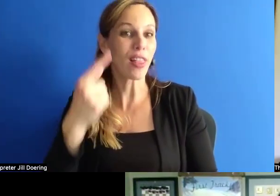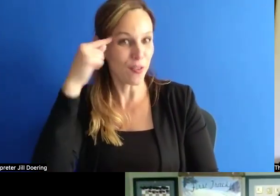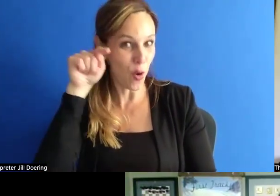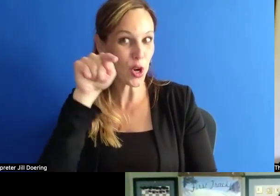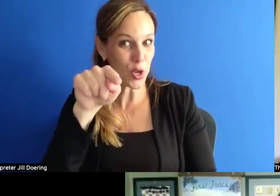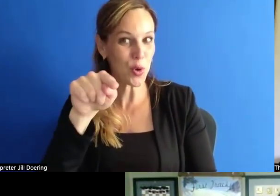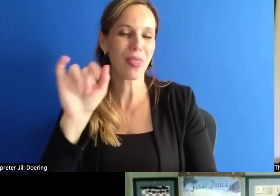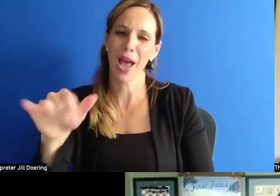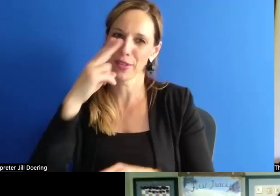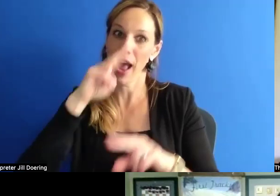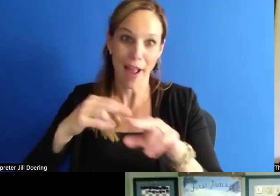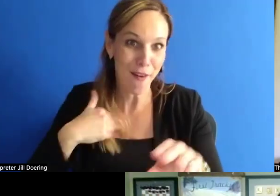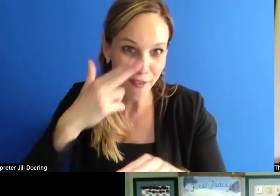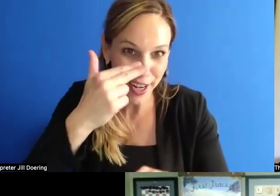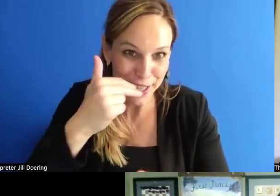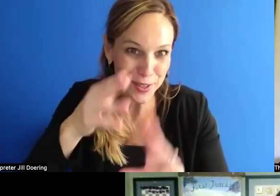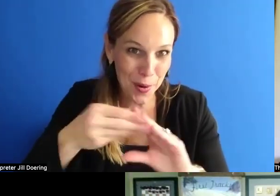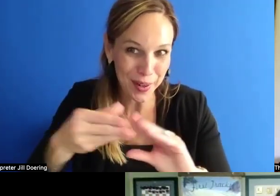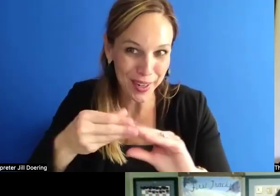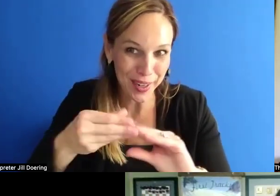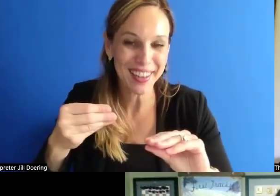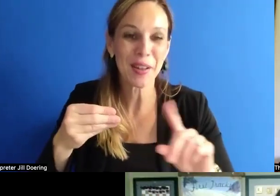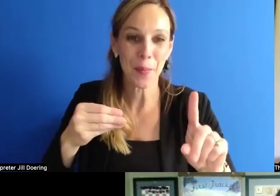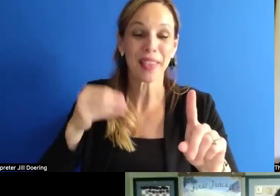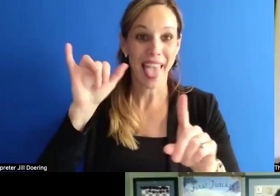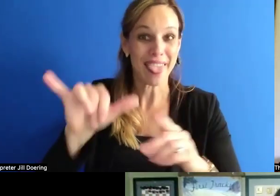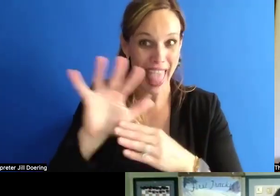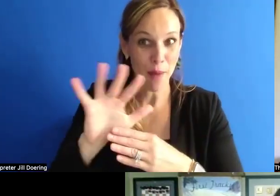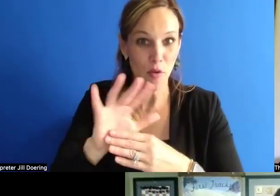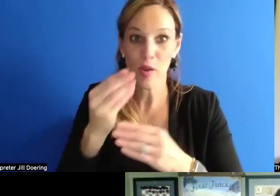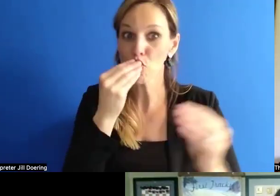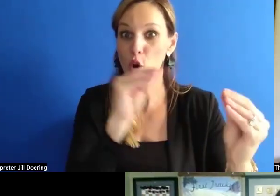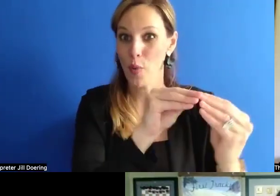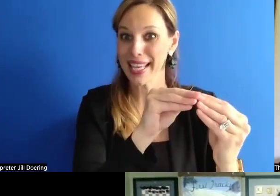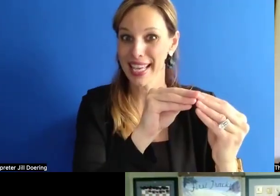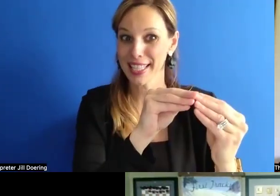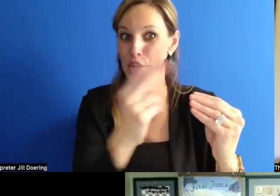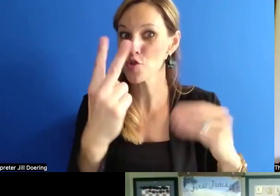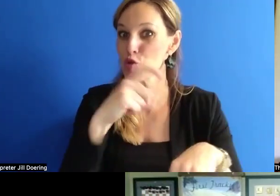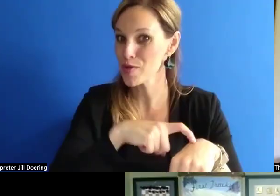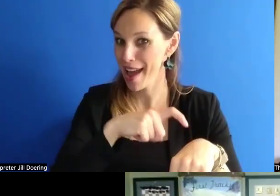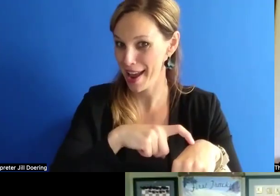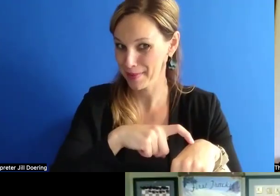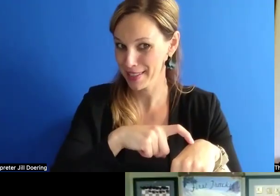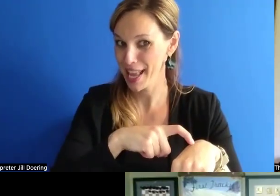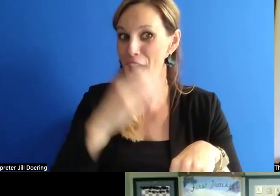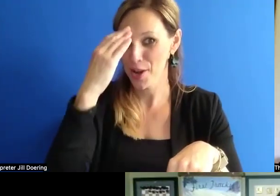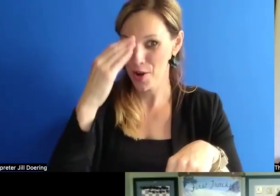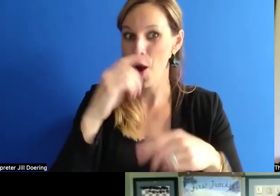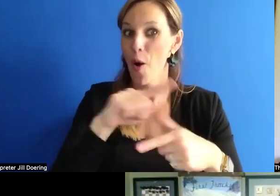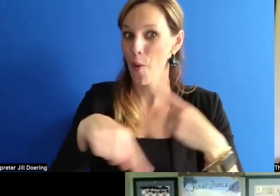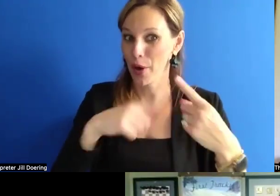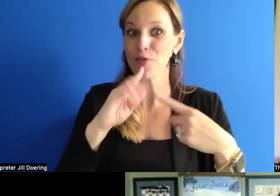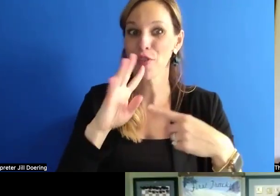I have a funny story. When we were in that movie, we kissed twice, which, when you were talking about mixing up the